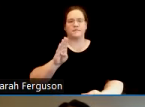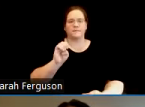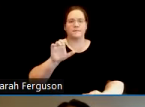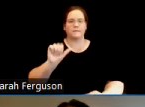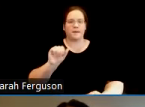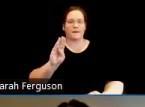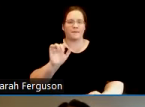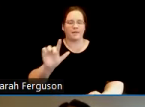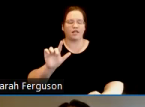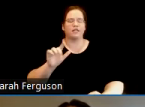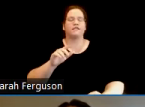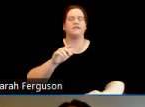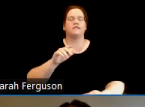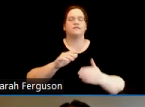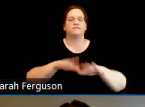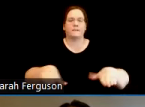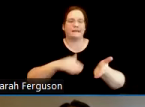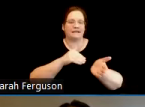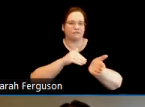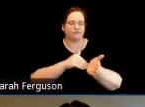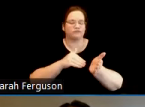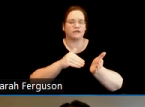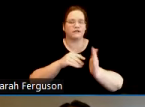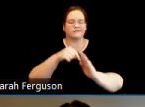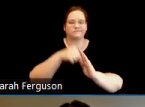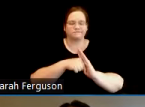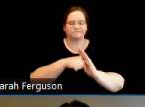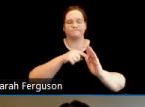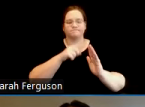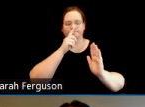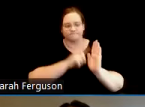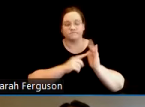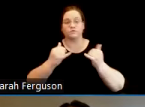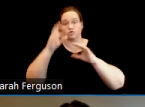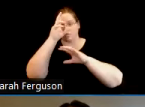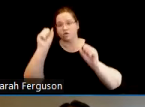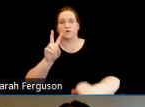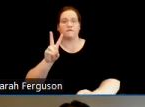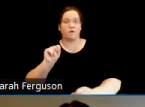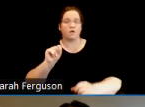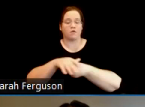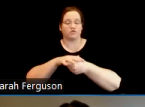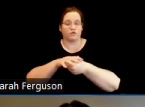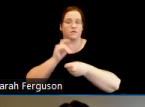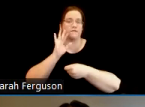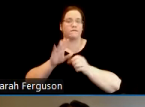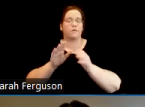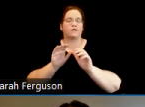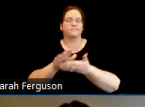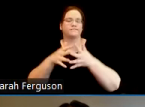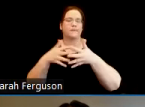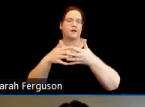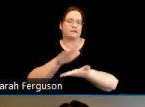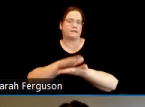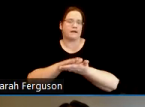pediatric intensivist at the University of Vermont Children's Hospital, and I'm currently the president of the Vermont chapter of the American Academy of Pediatrics.